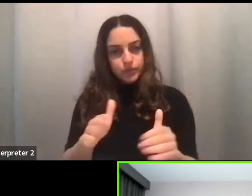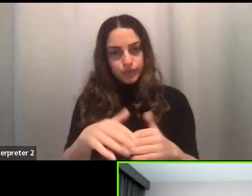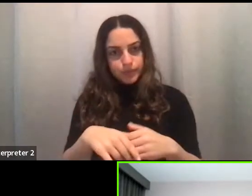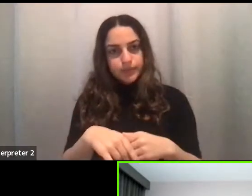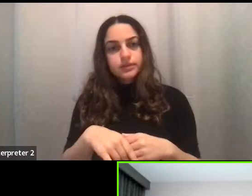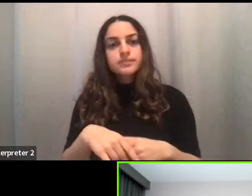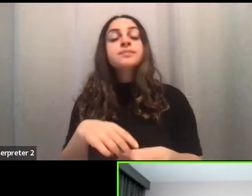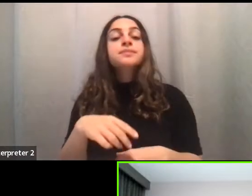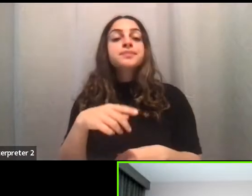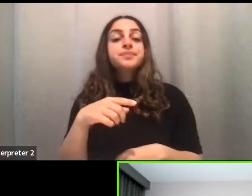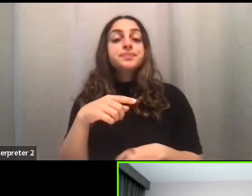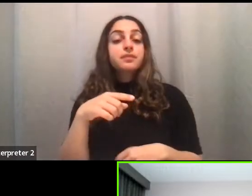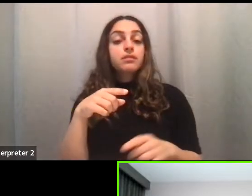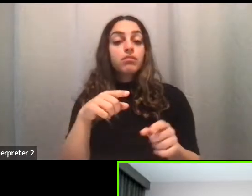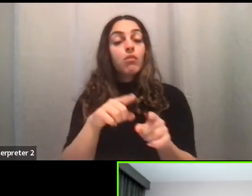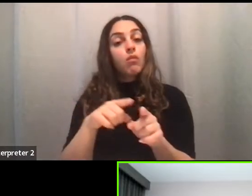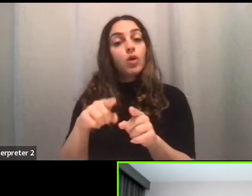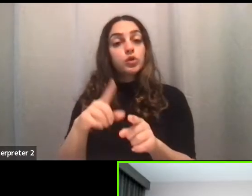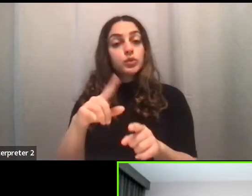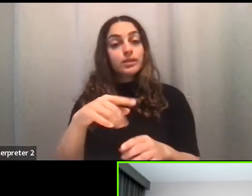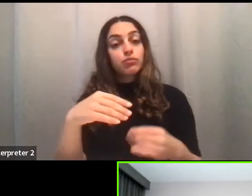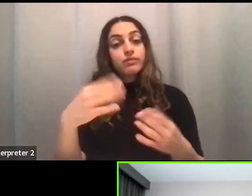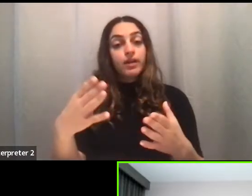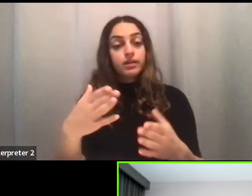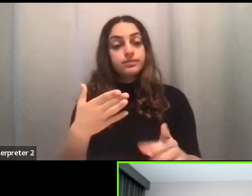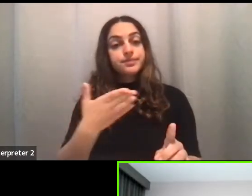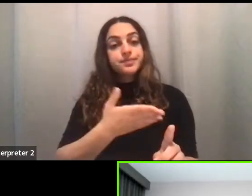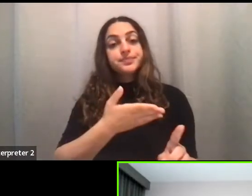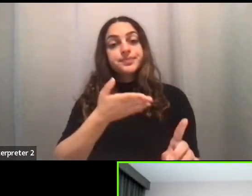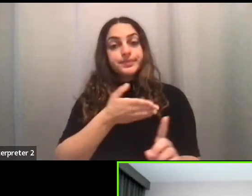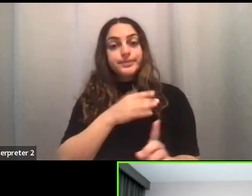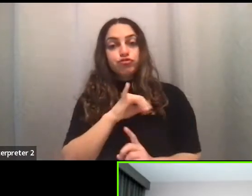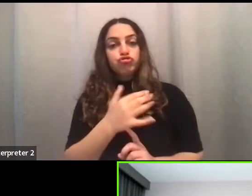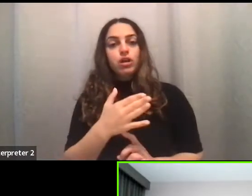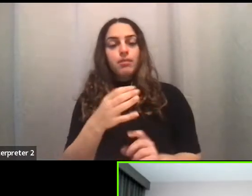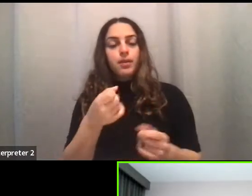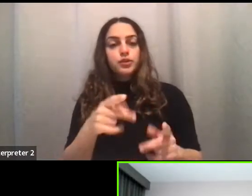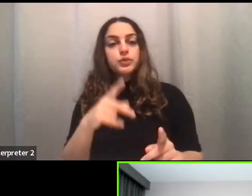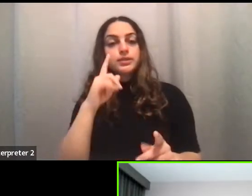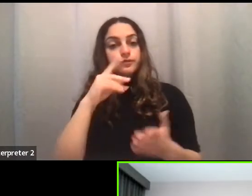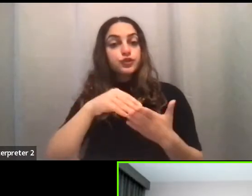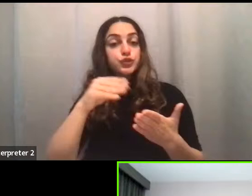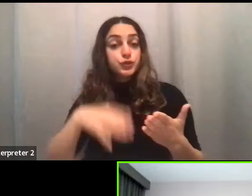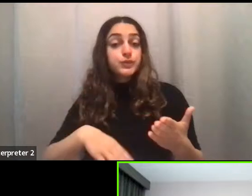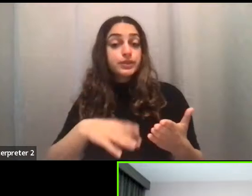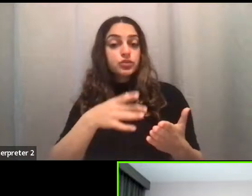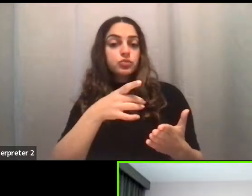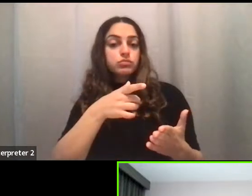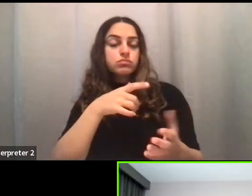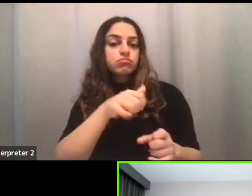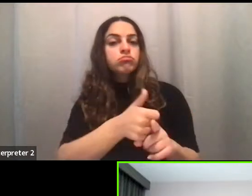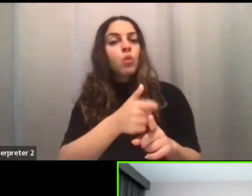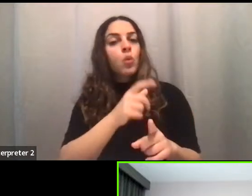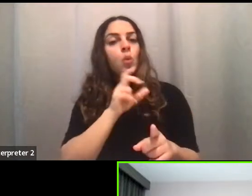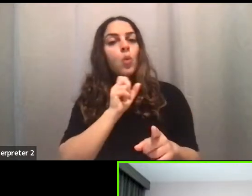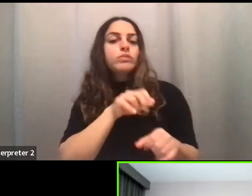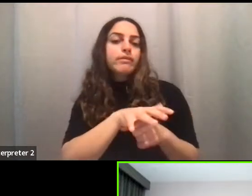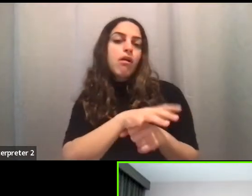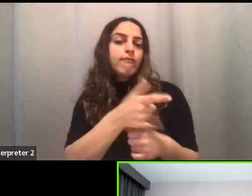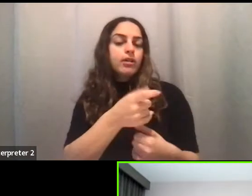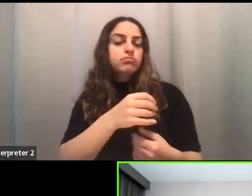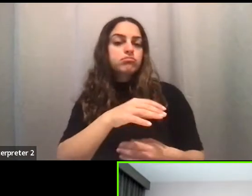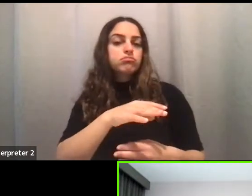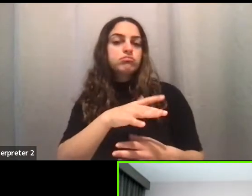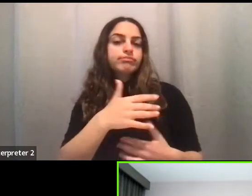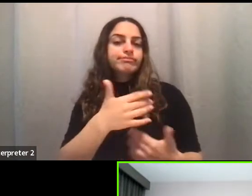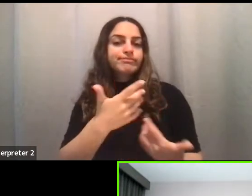were also providing on-site job opportunities for students who were old enough and missed qualifications